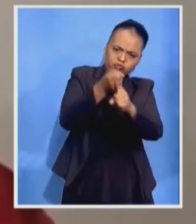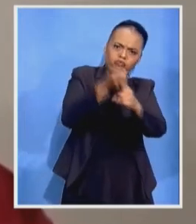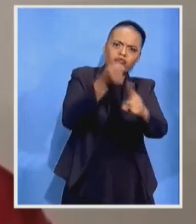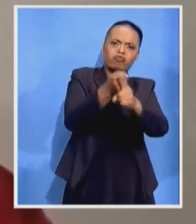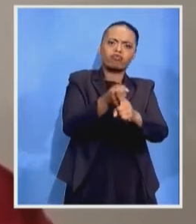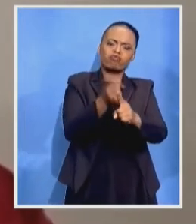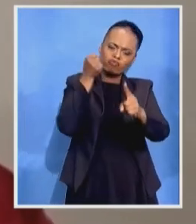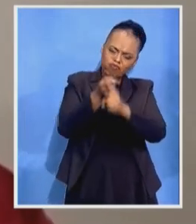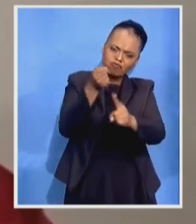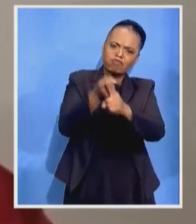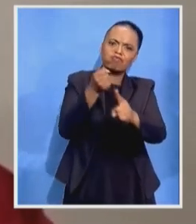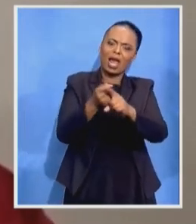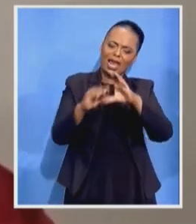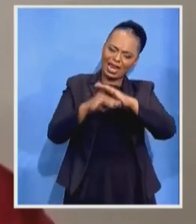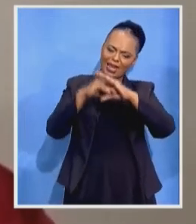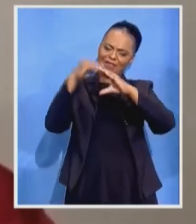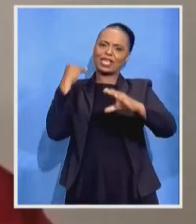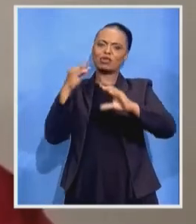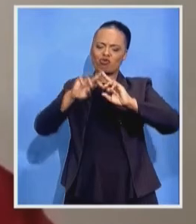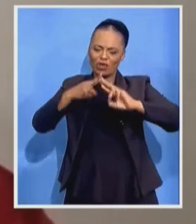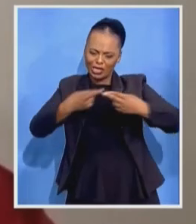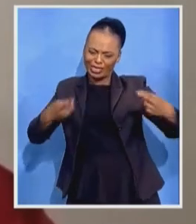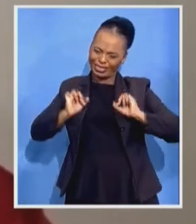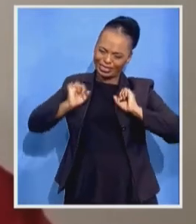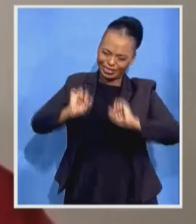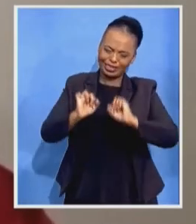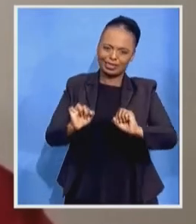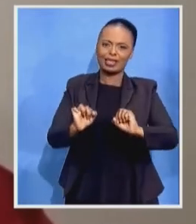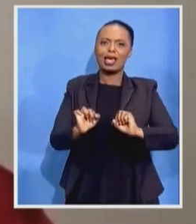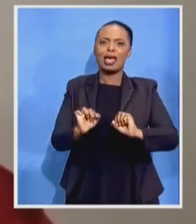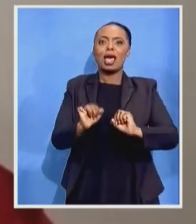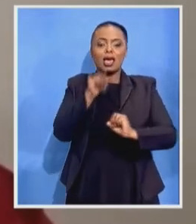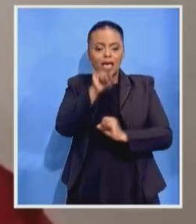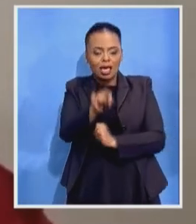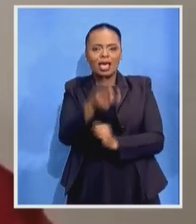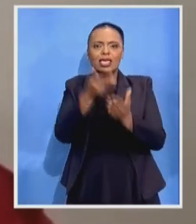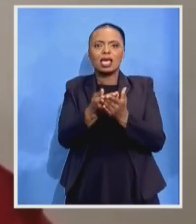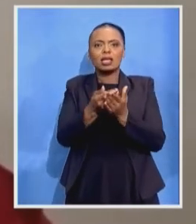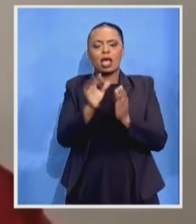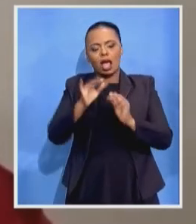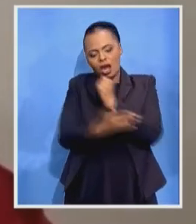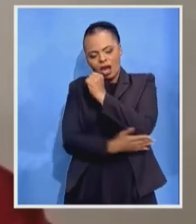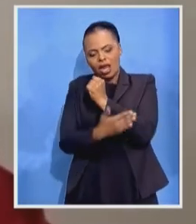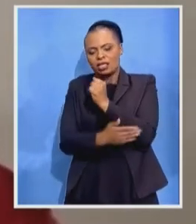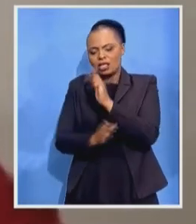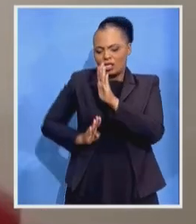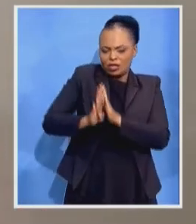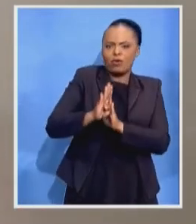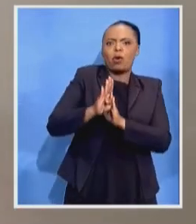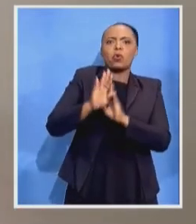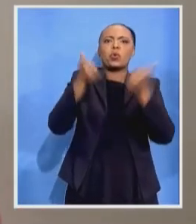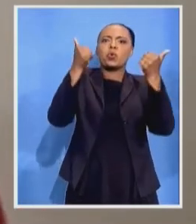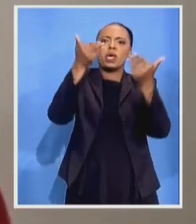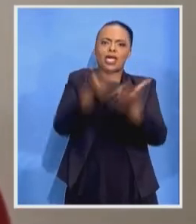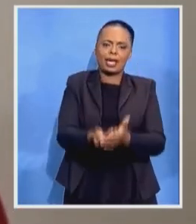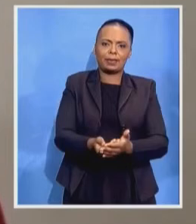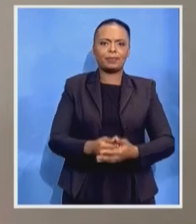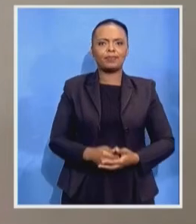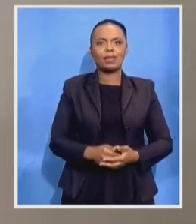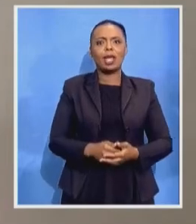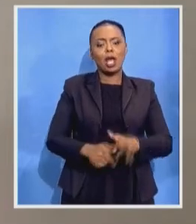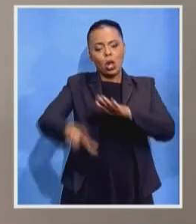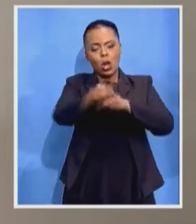a manner that will enable us as a country to develop. On local government elections scheduled to take place